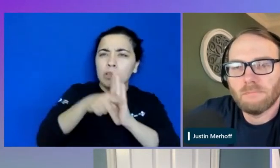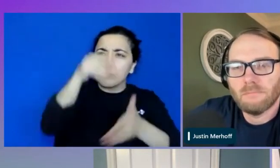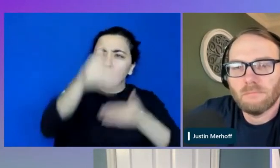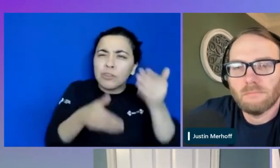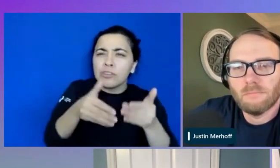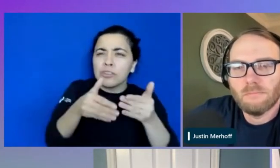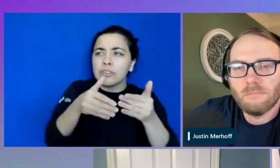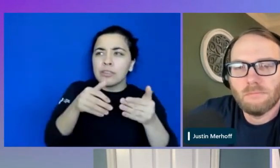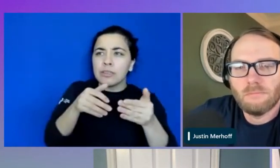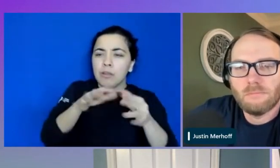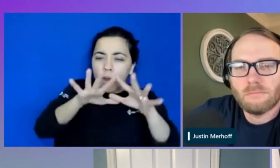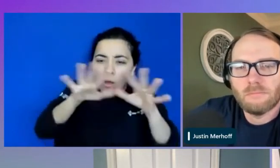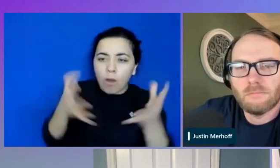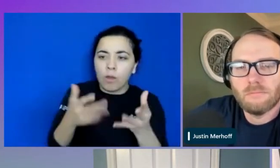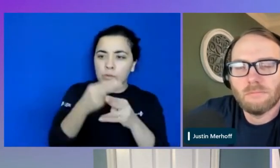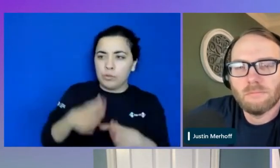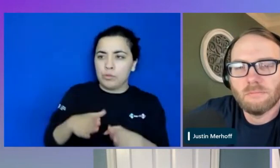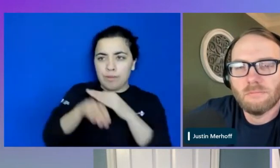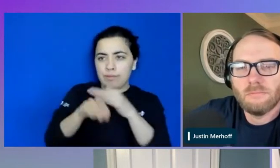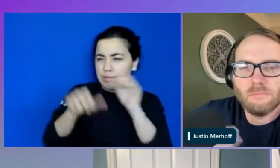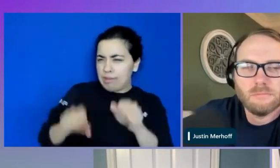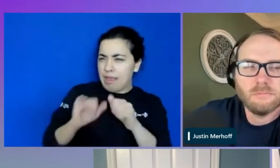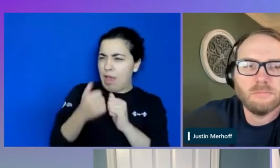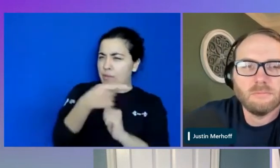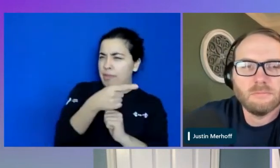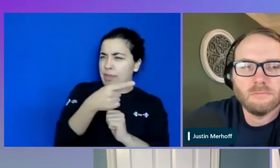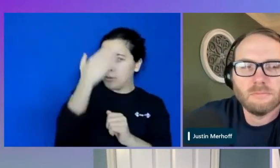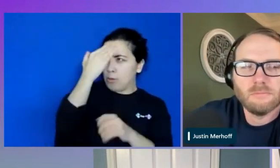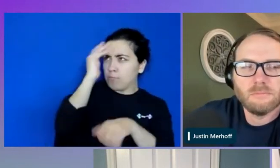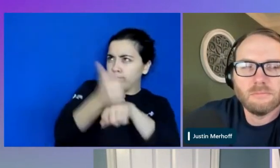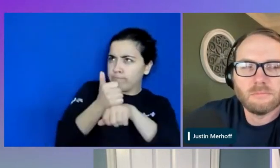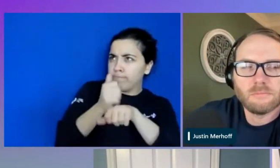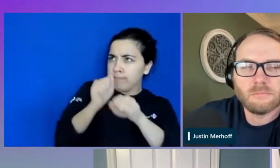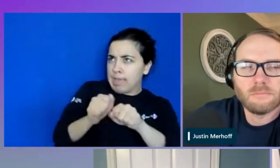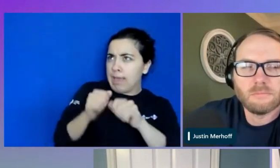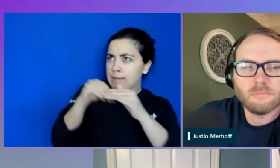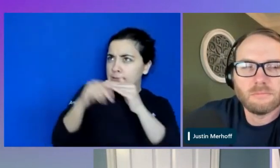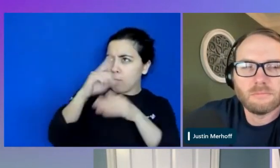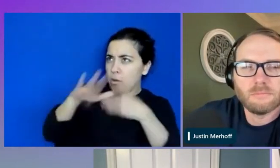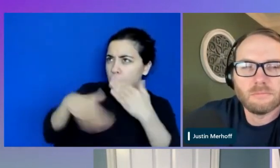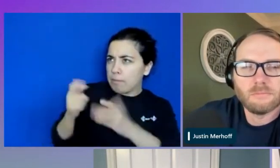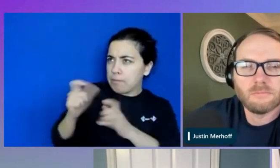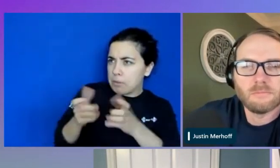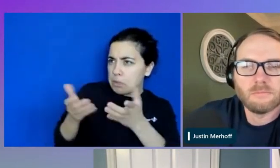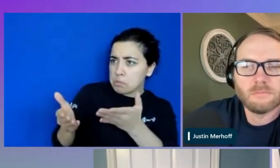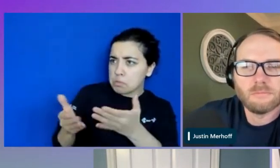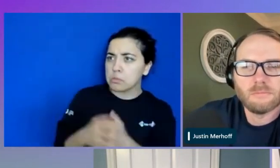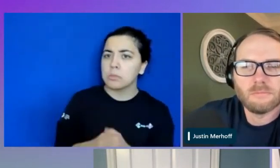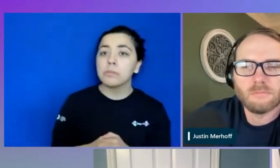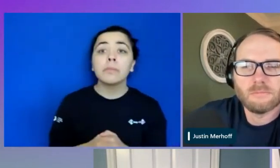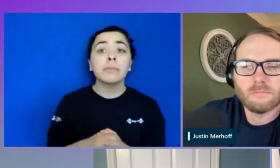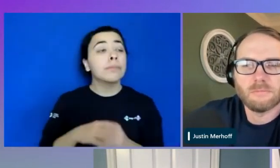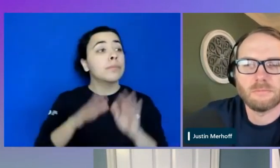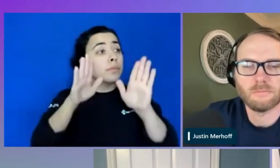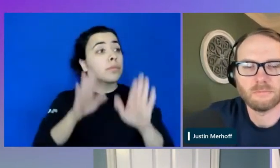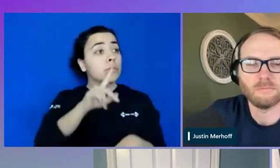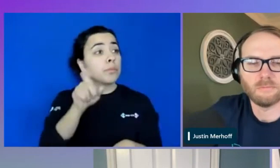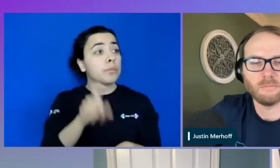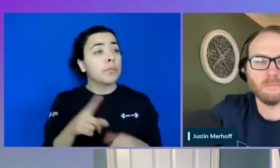Thanks. That's a good question. I think the first step really is